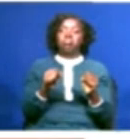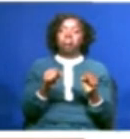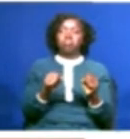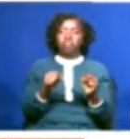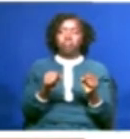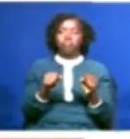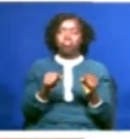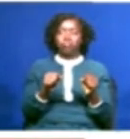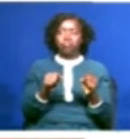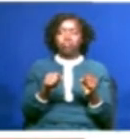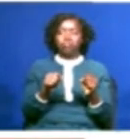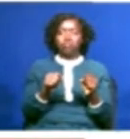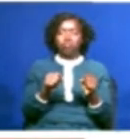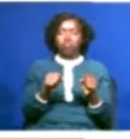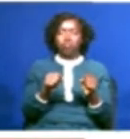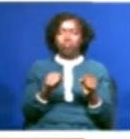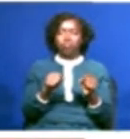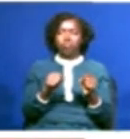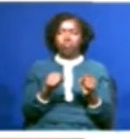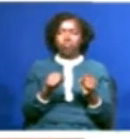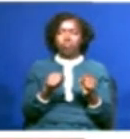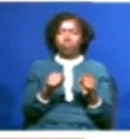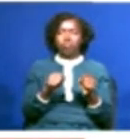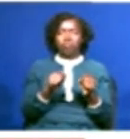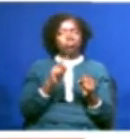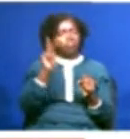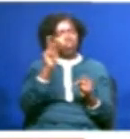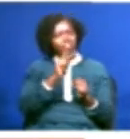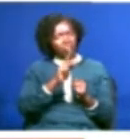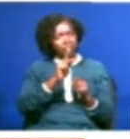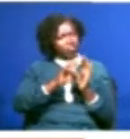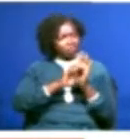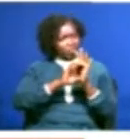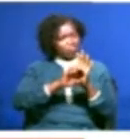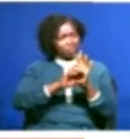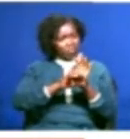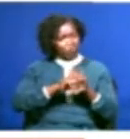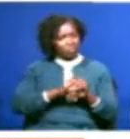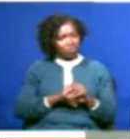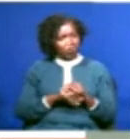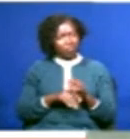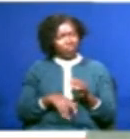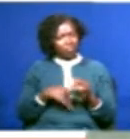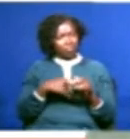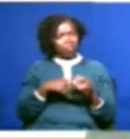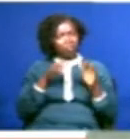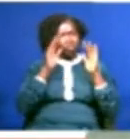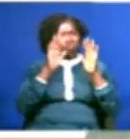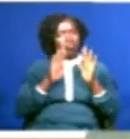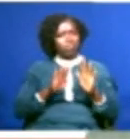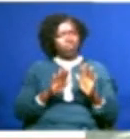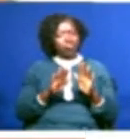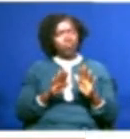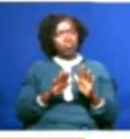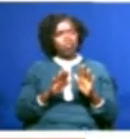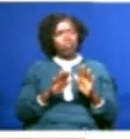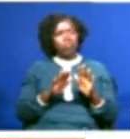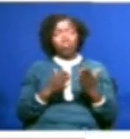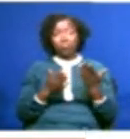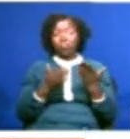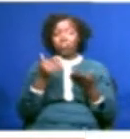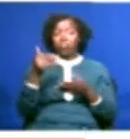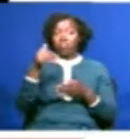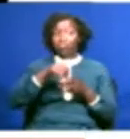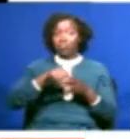way. Didn't Kenya Kwanza, for example, feel it that it was important to probably involve